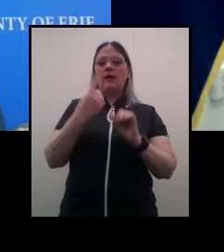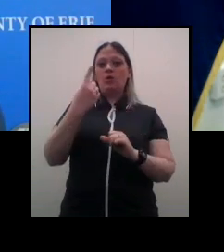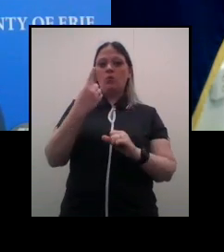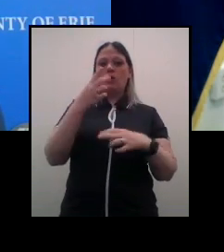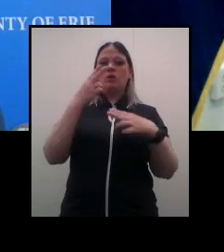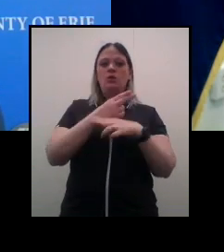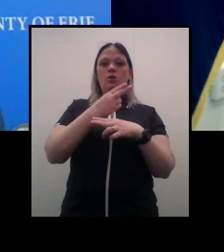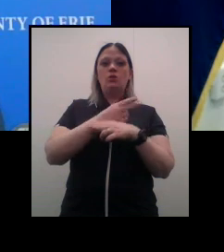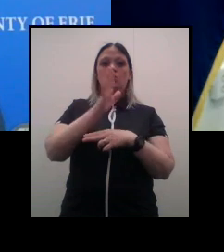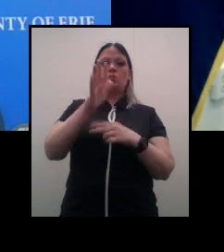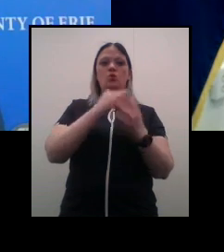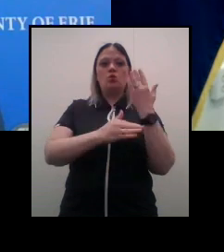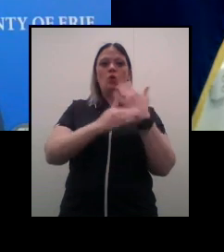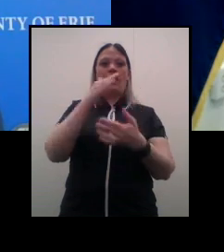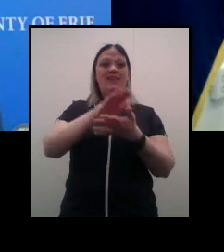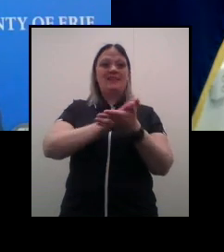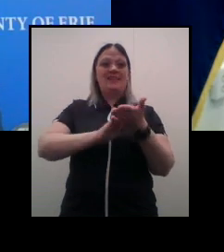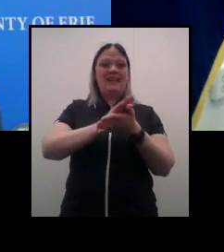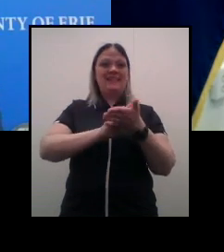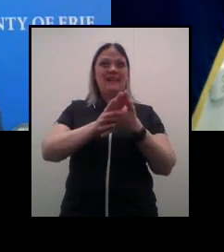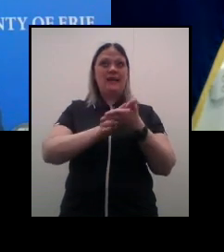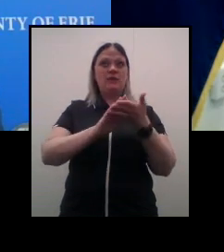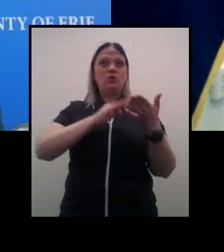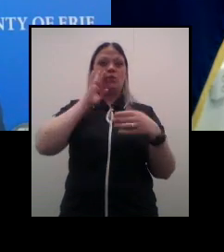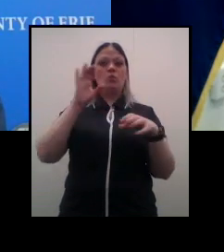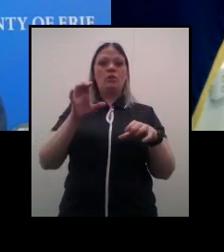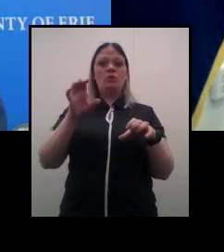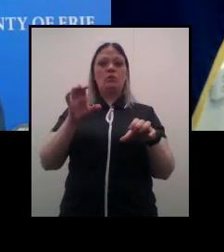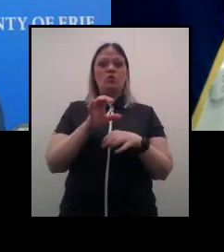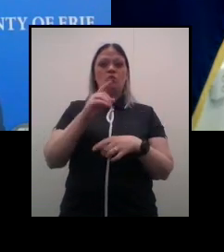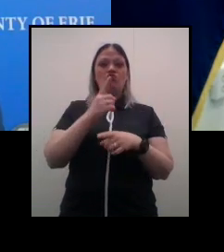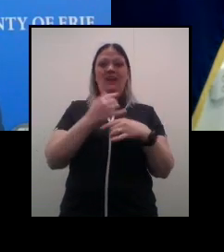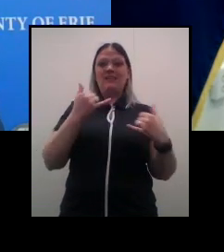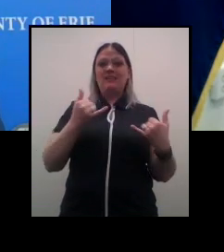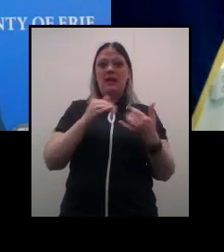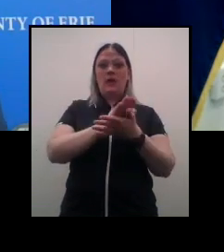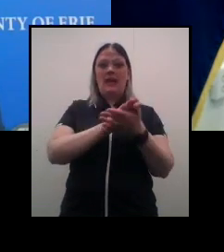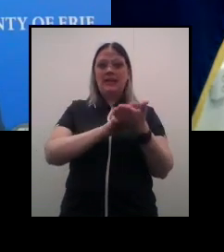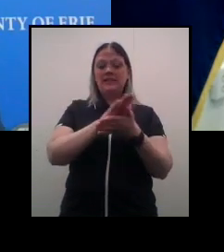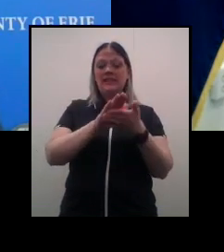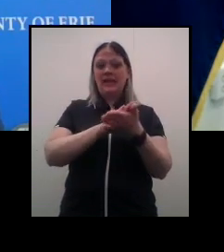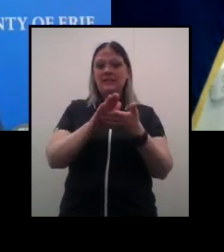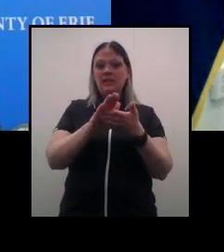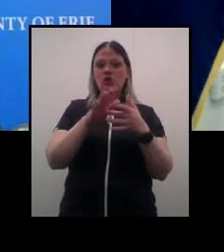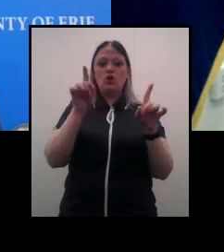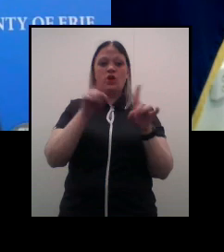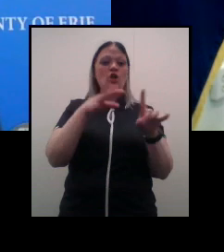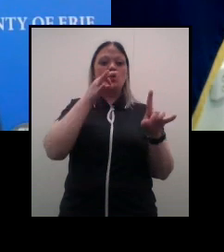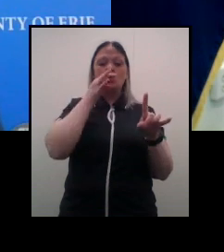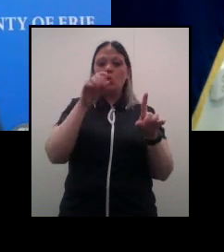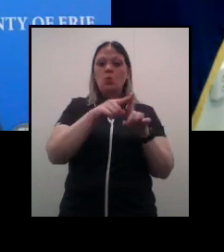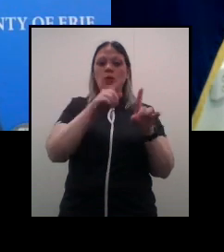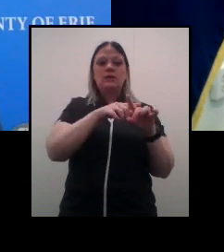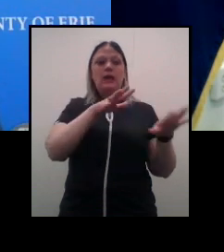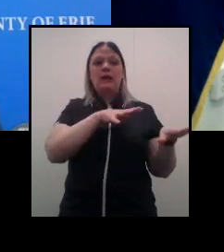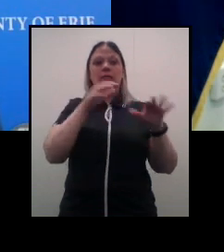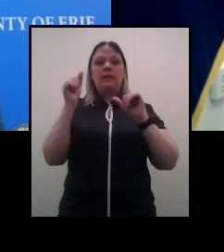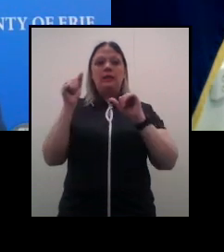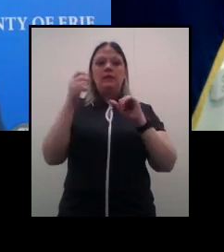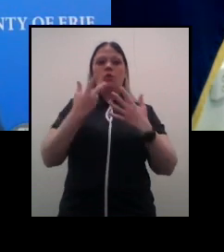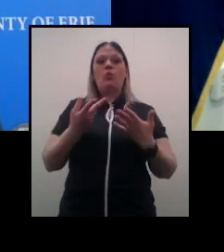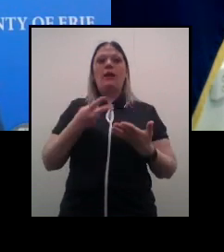use your hand sanitizers. I'm going to do it right now. Use my hand sanitizer, and then as soon as I walk out of here, or as soon as I get up from